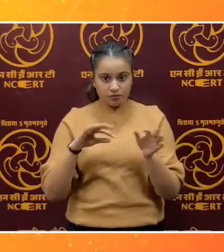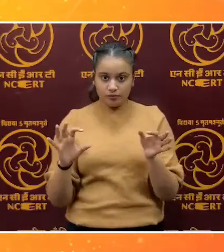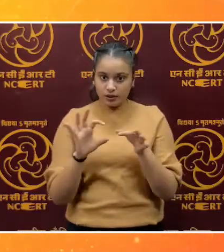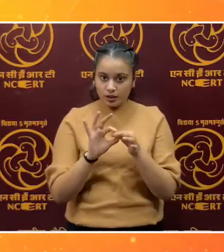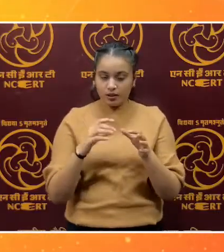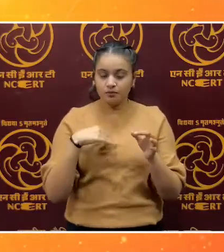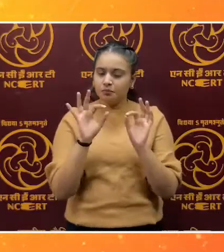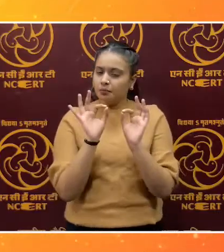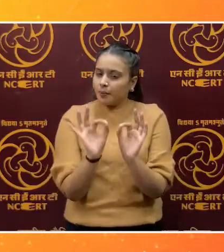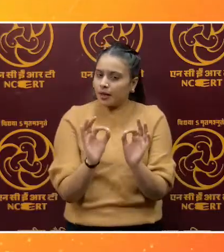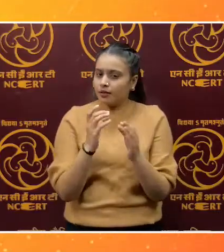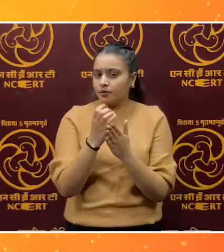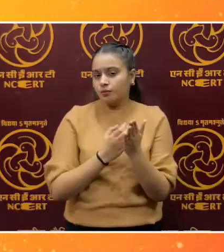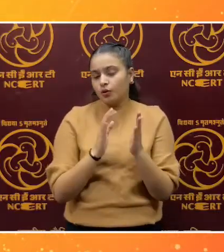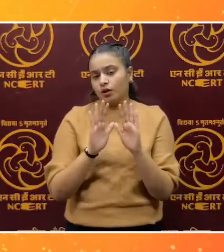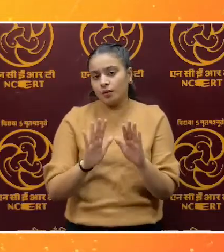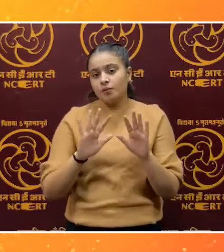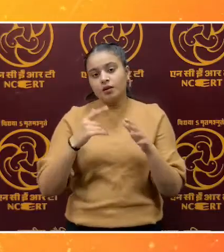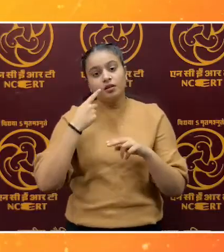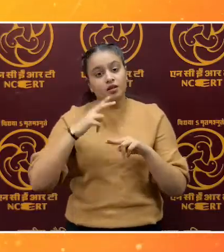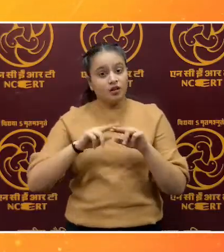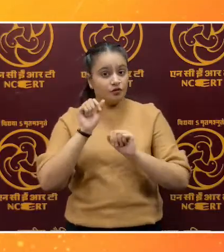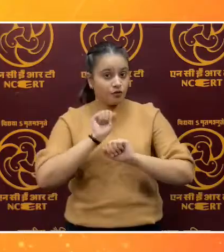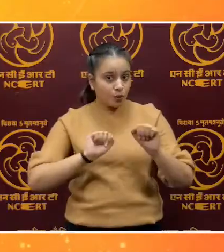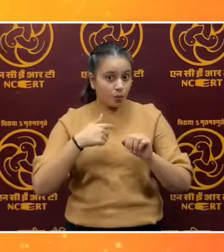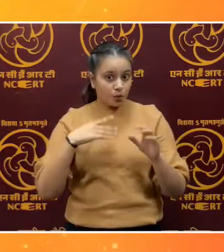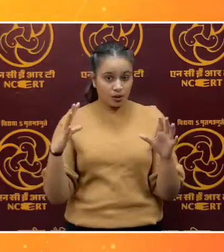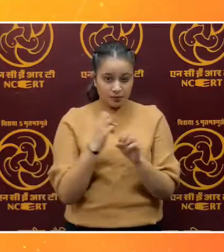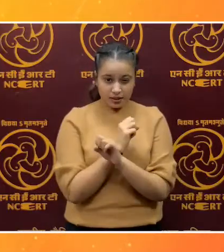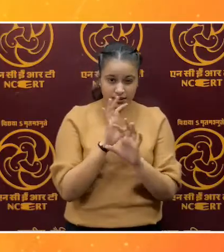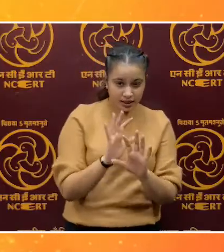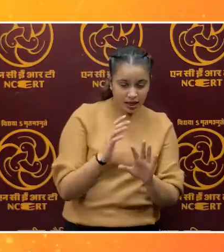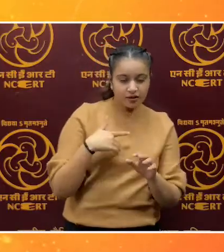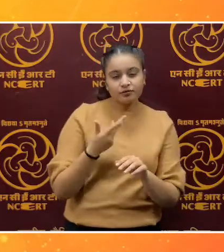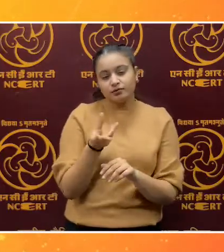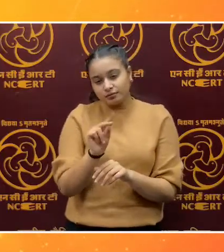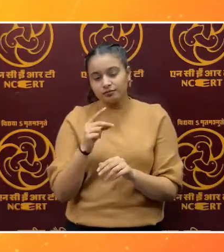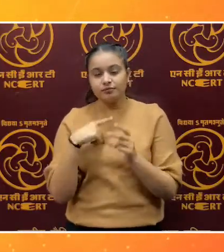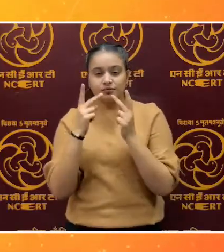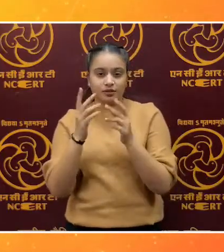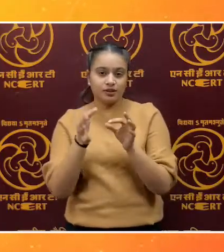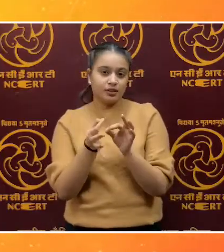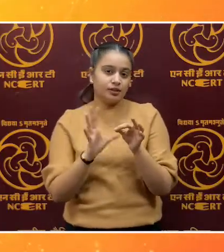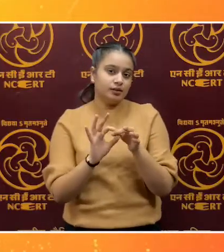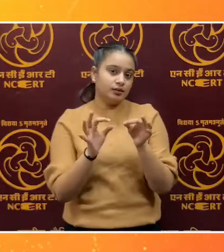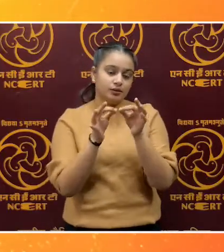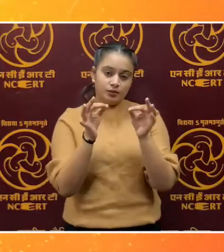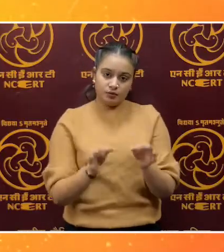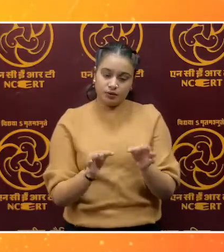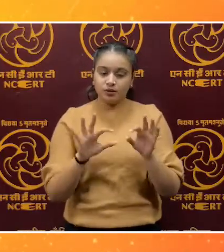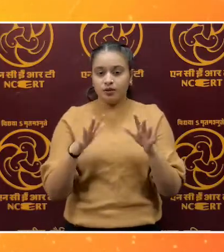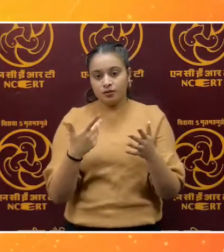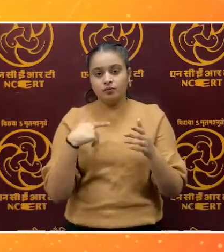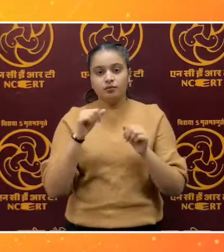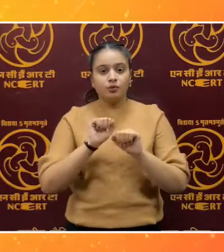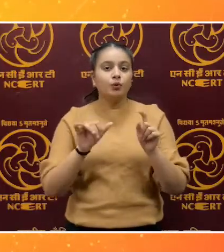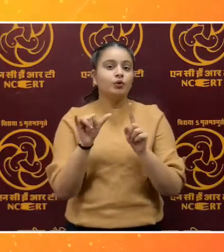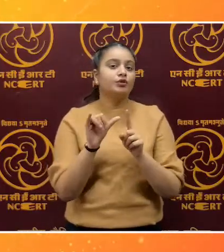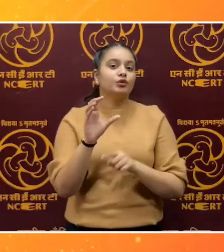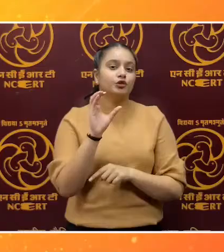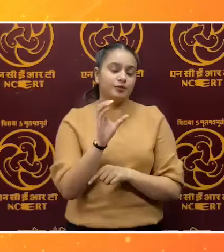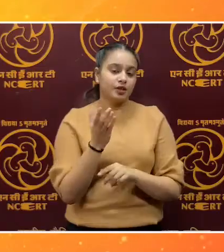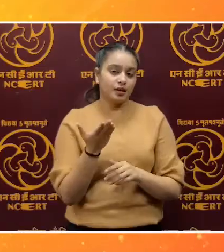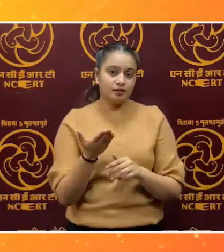was a wonderful program, and if in case you have missed it, please watch it again on NCERT Official. That is our YouTube